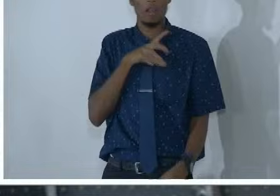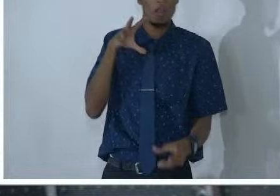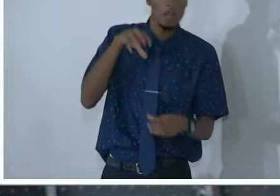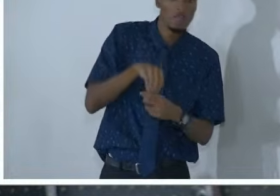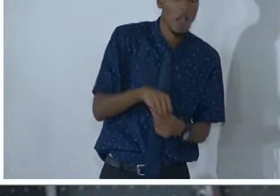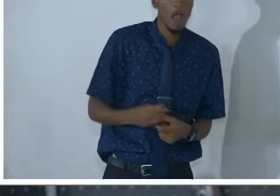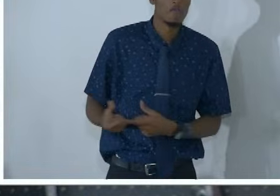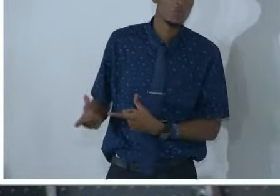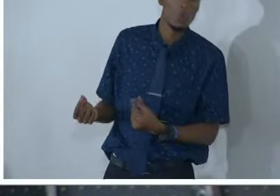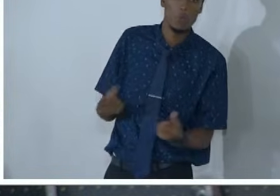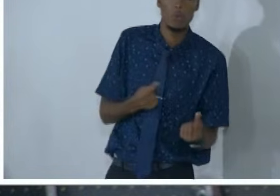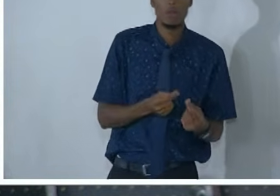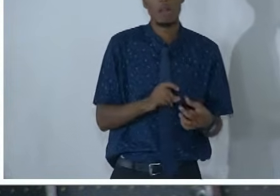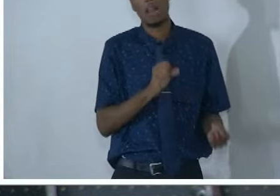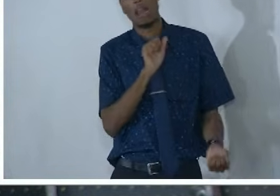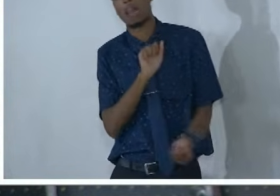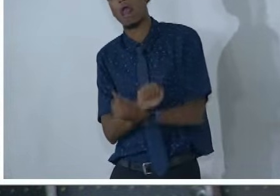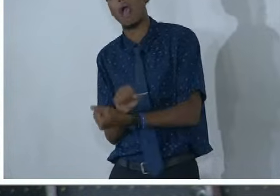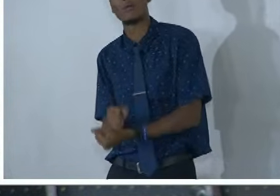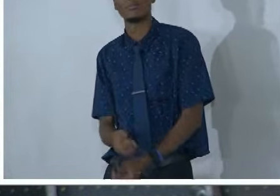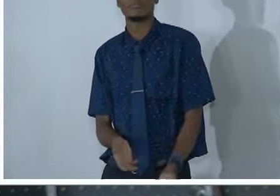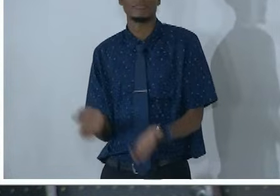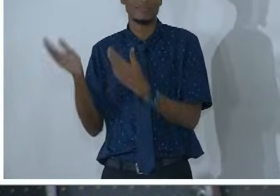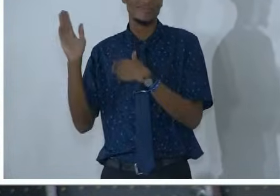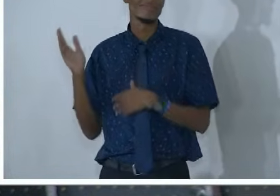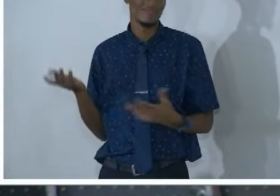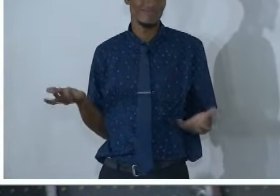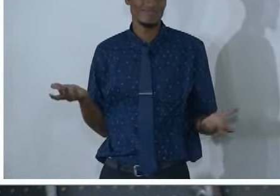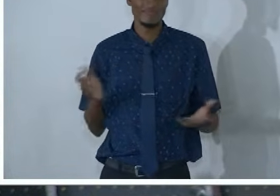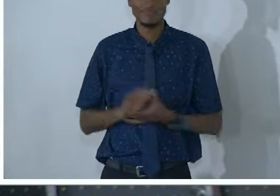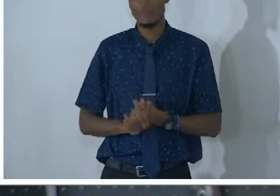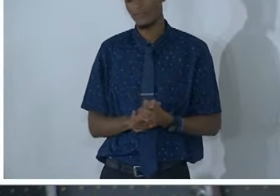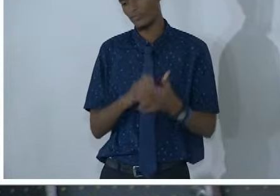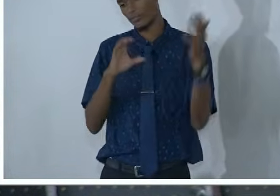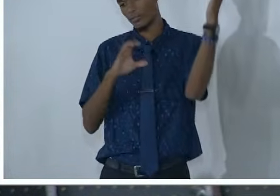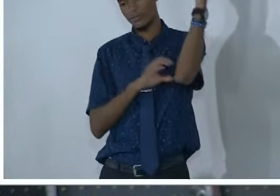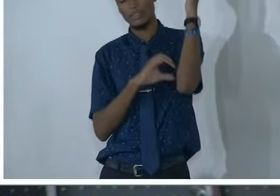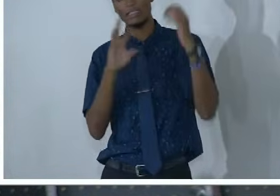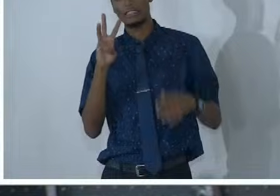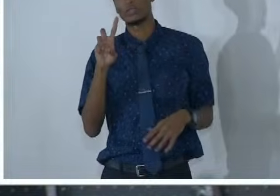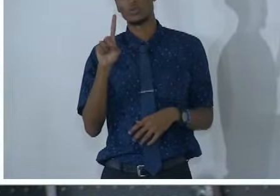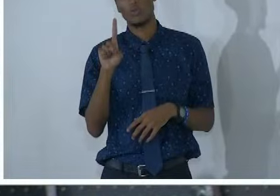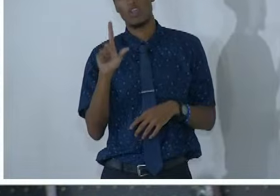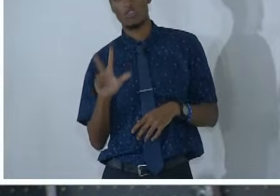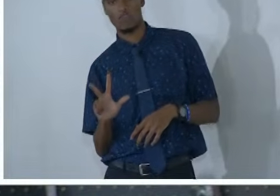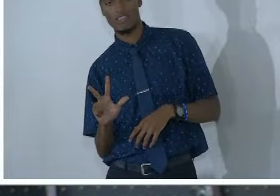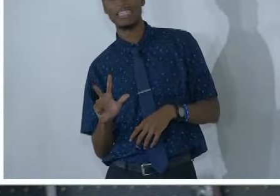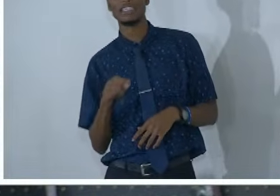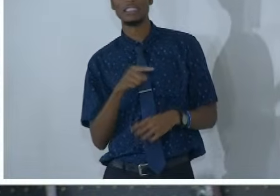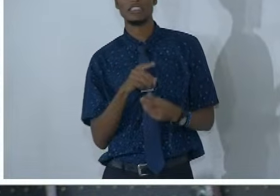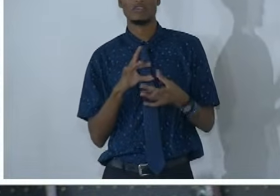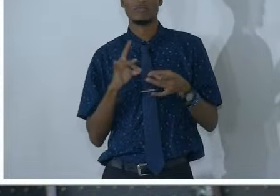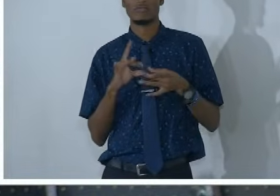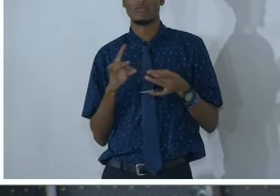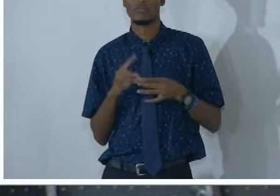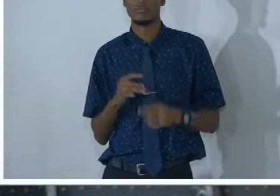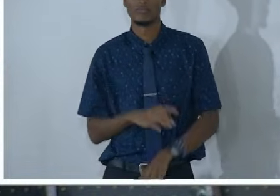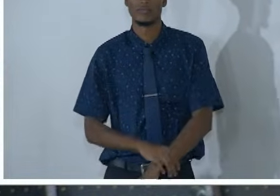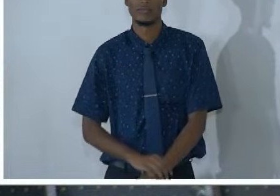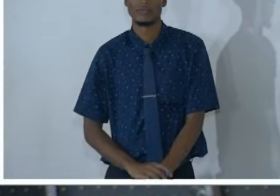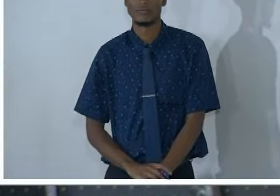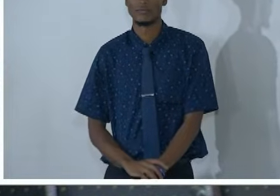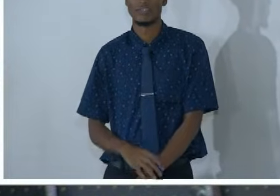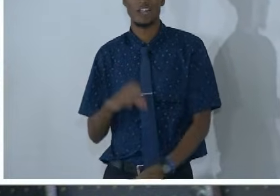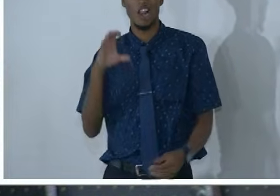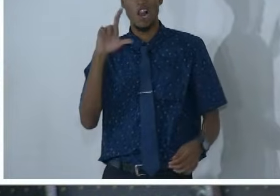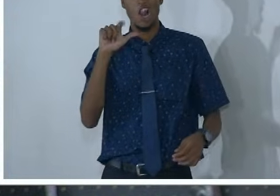or litigation. Section 61(3), Madam Speaker, we support. Clause 3,